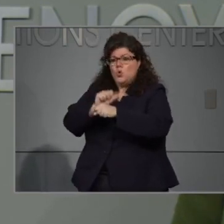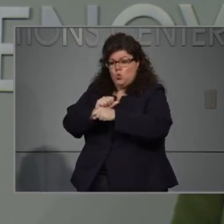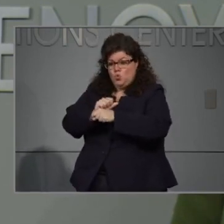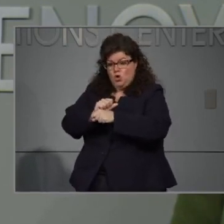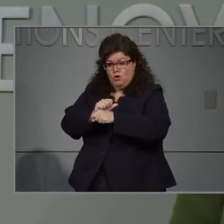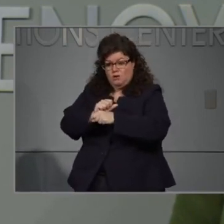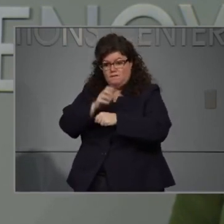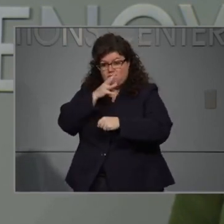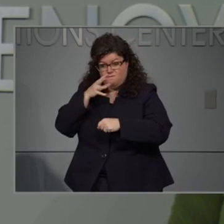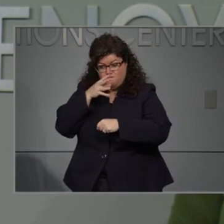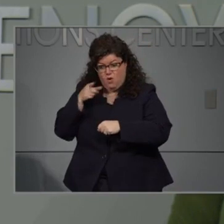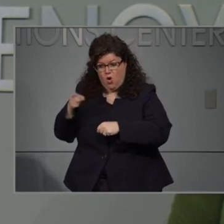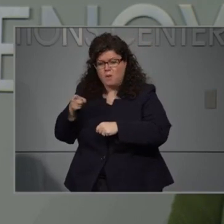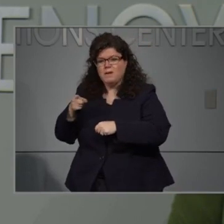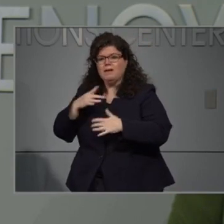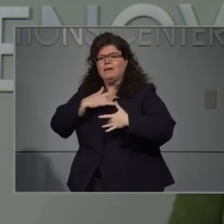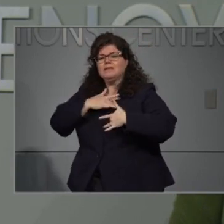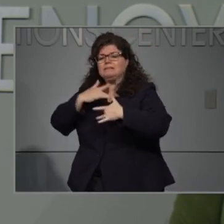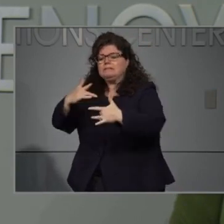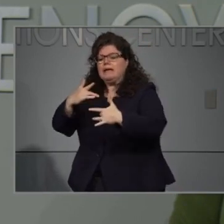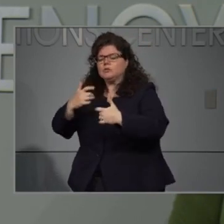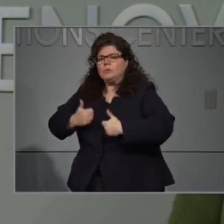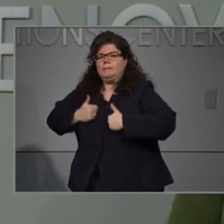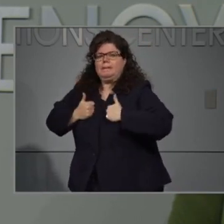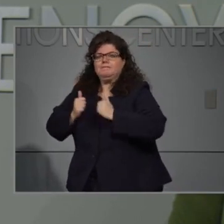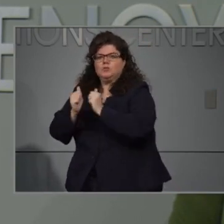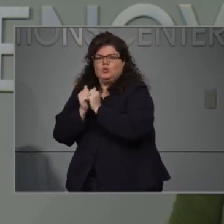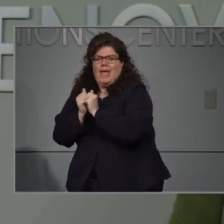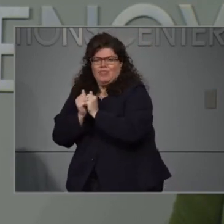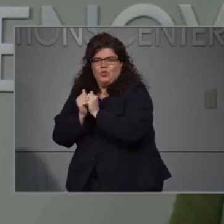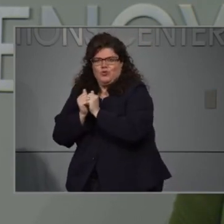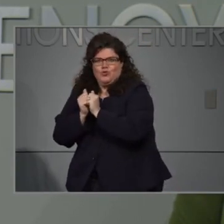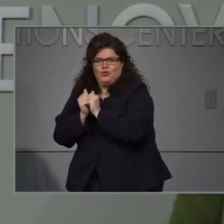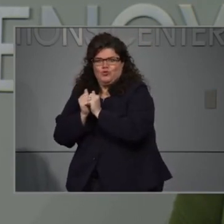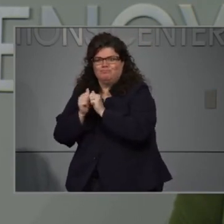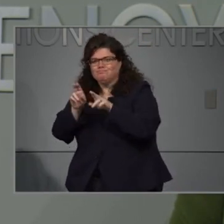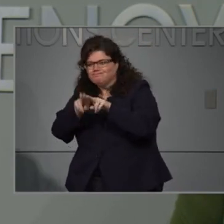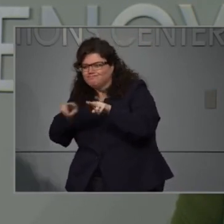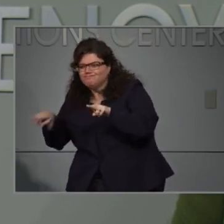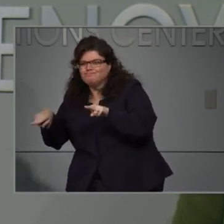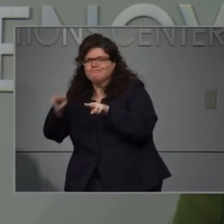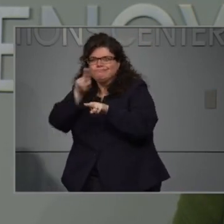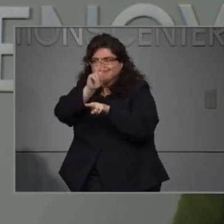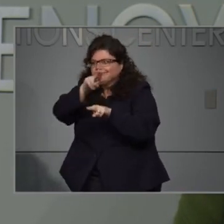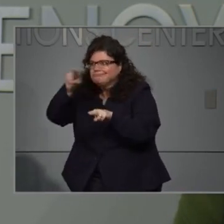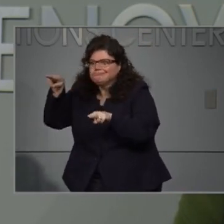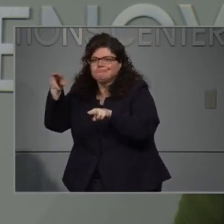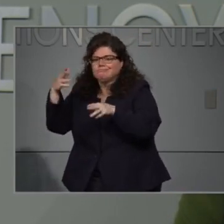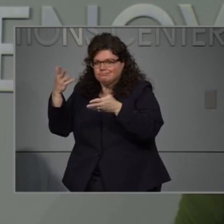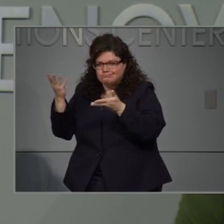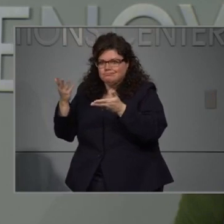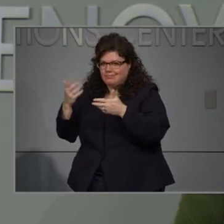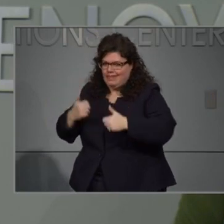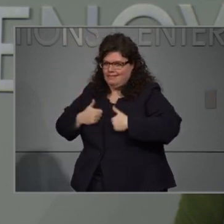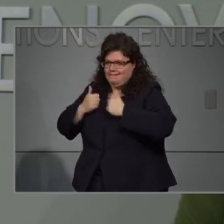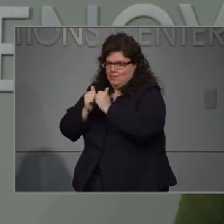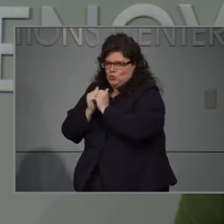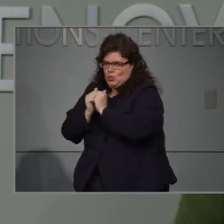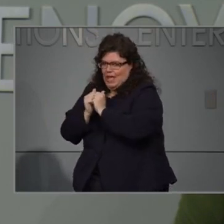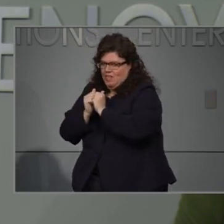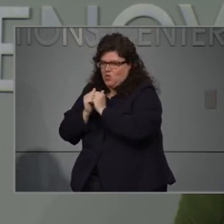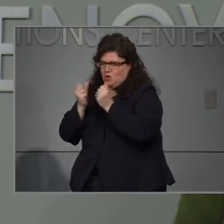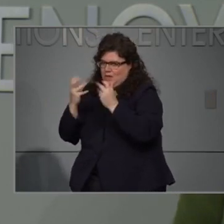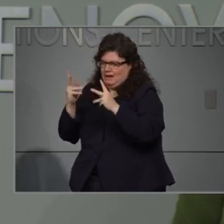as planning for isolating folks into non-congregate housing if they were to get the virus,